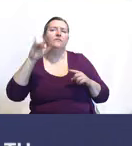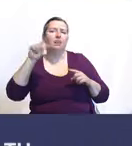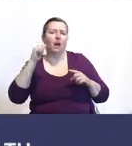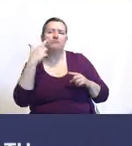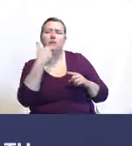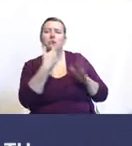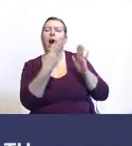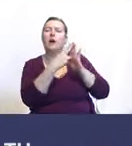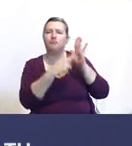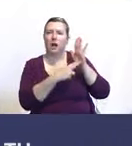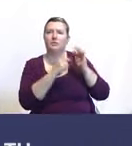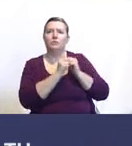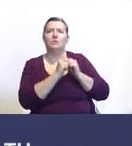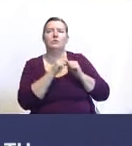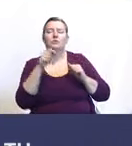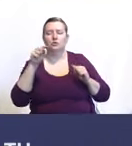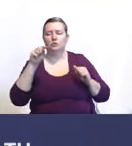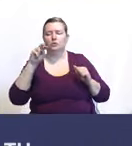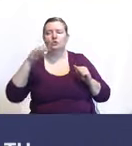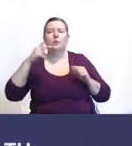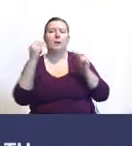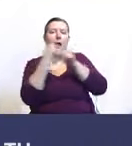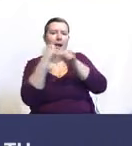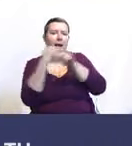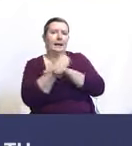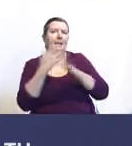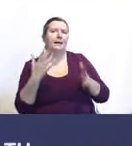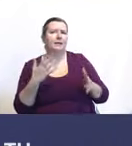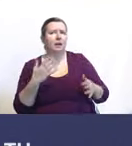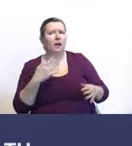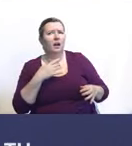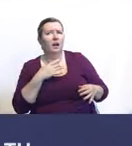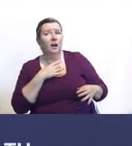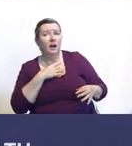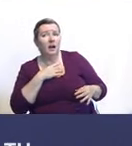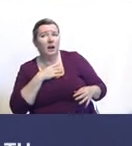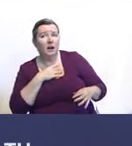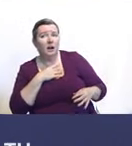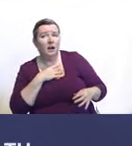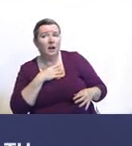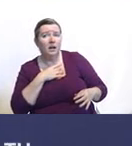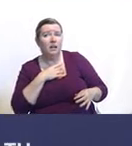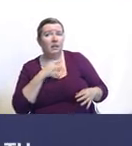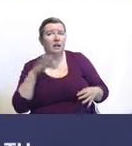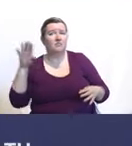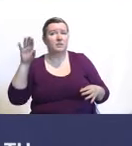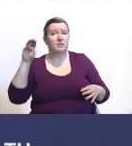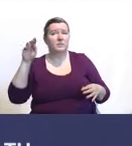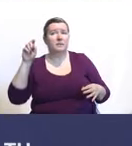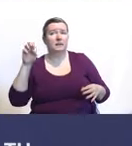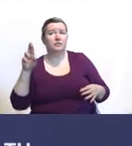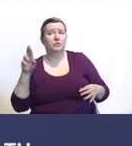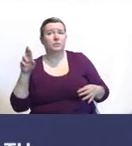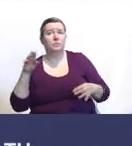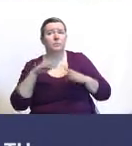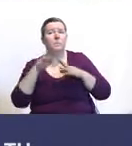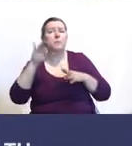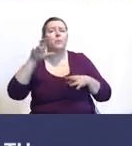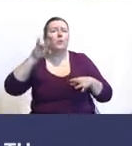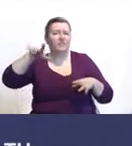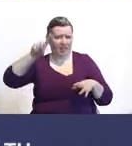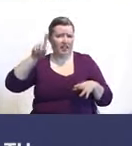potential contract, and I'm a big fan of the mayor's, by the way. Listen, I think I would put our